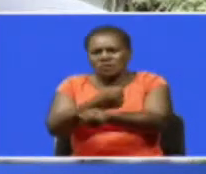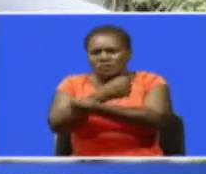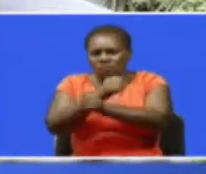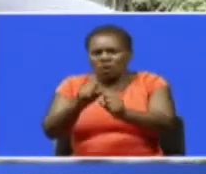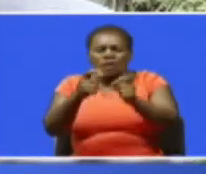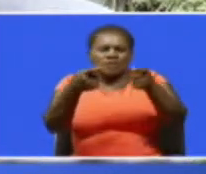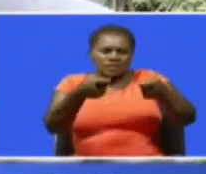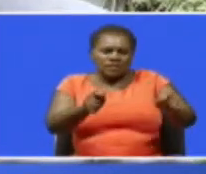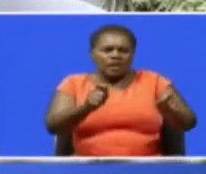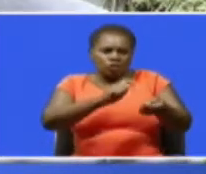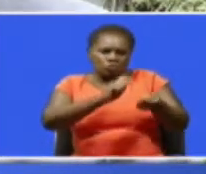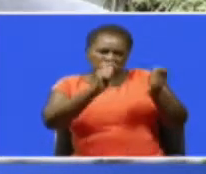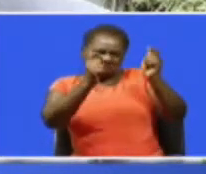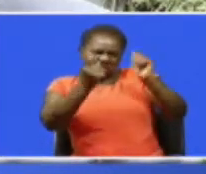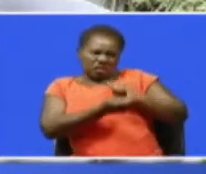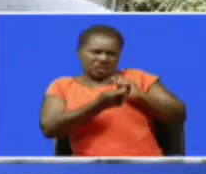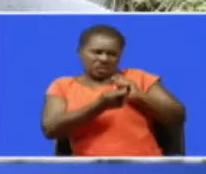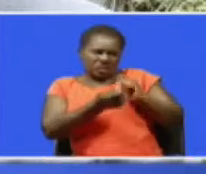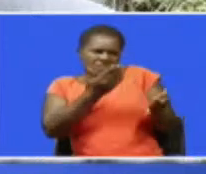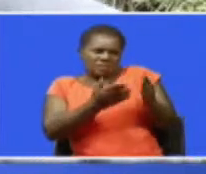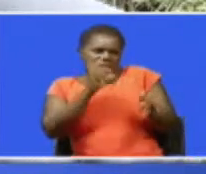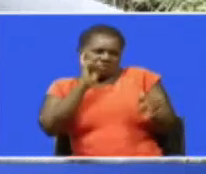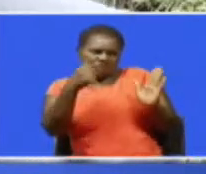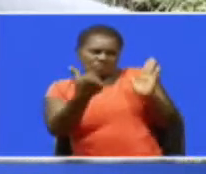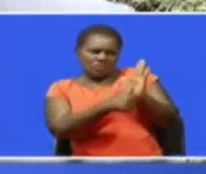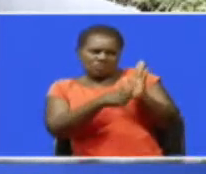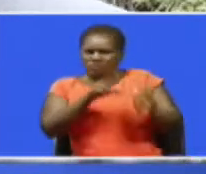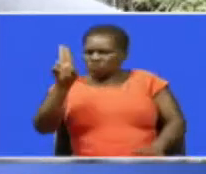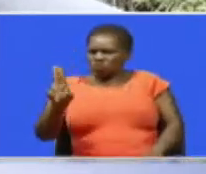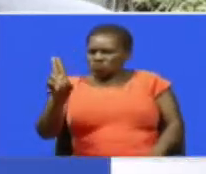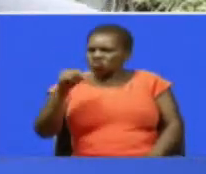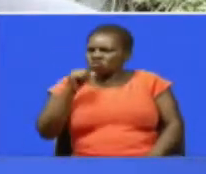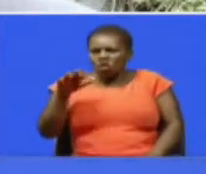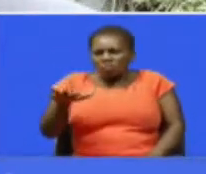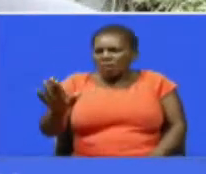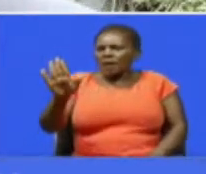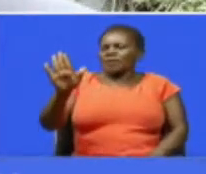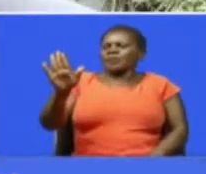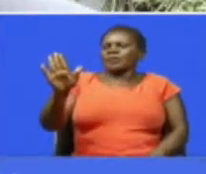They are trying to turn it around and make it look like the problem is Uhuru's and not theirs.